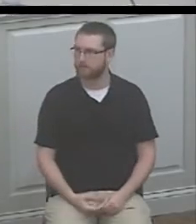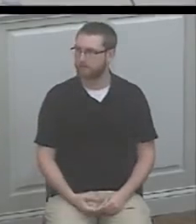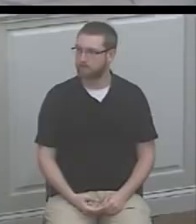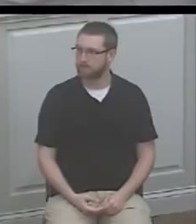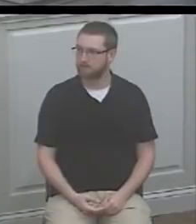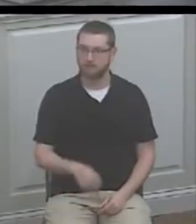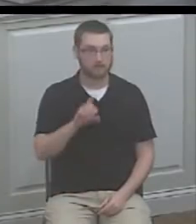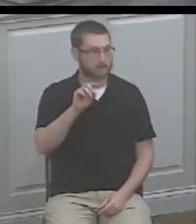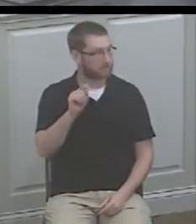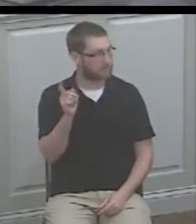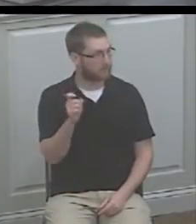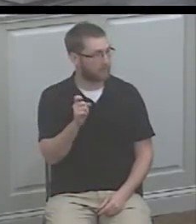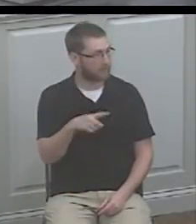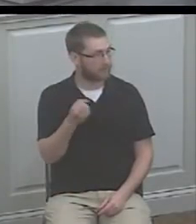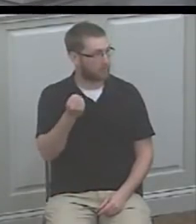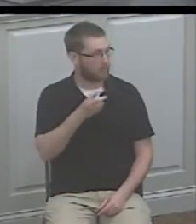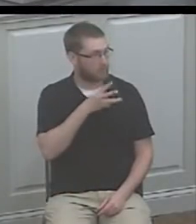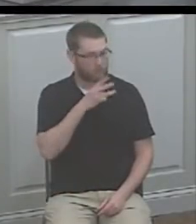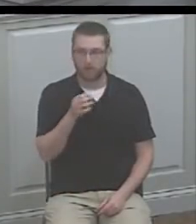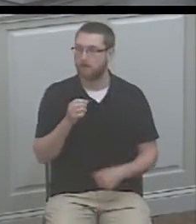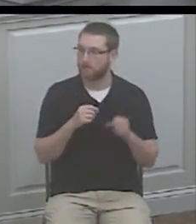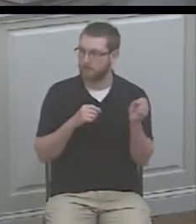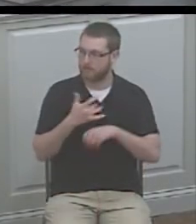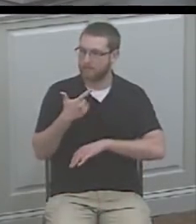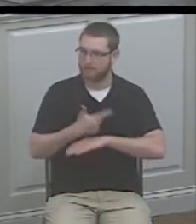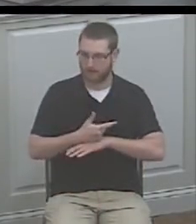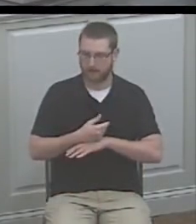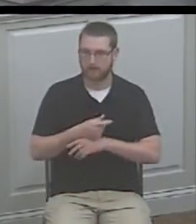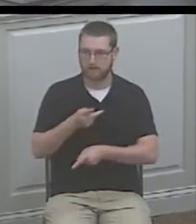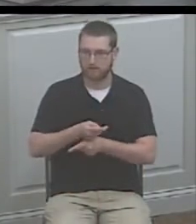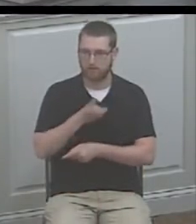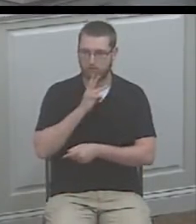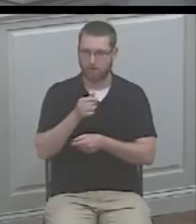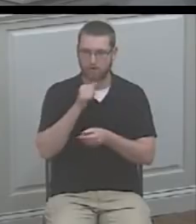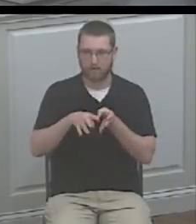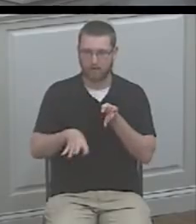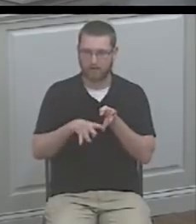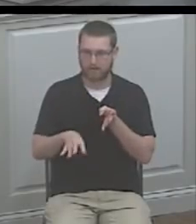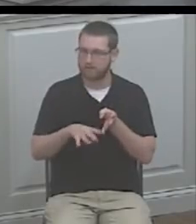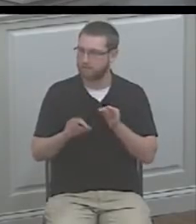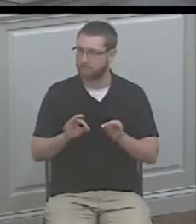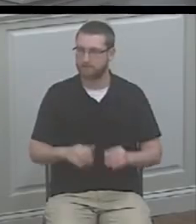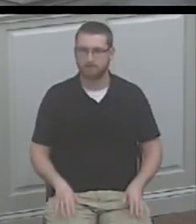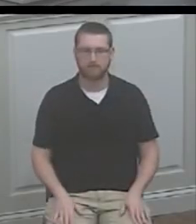water? Today it is, yes, ma'am. Okay. Diggy, right?